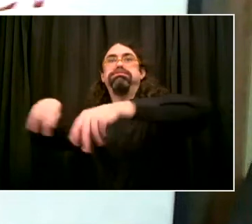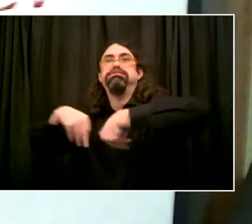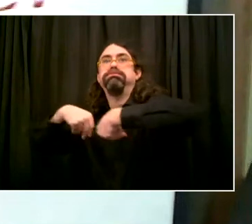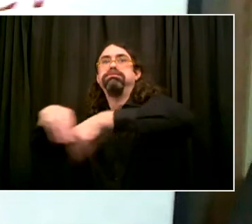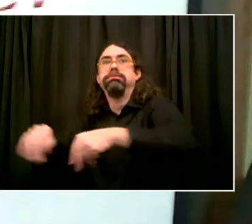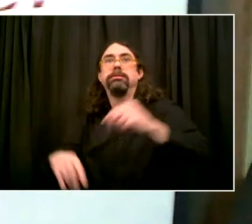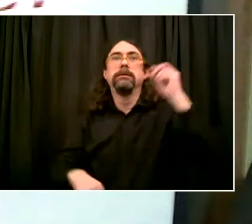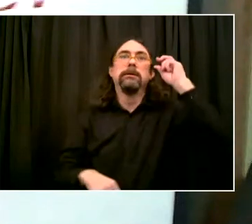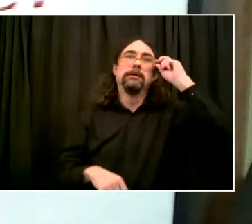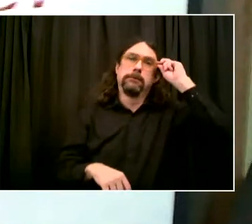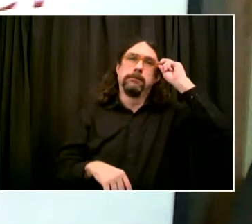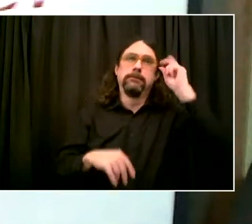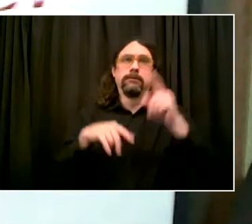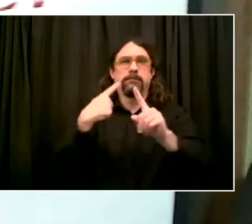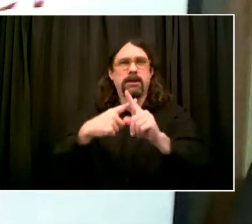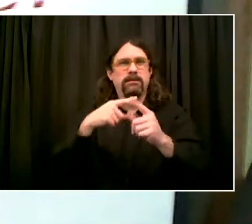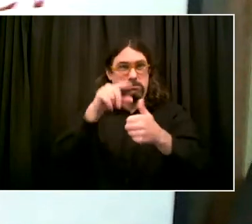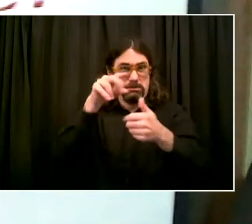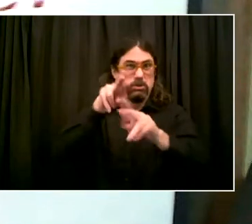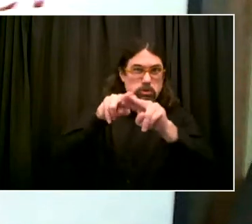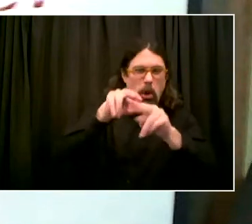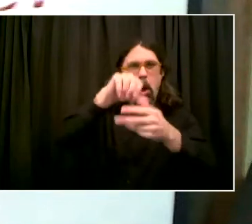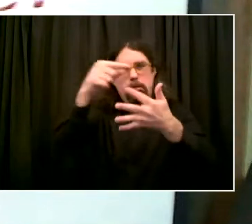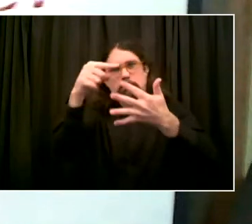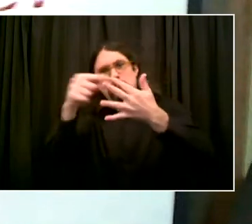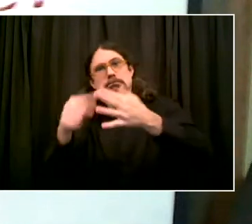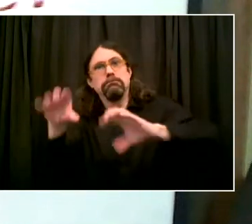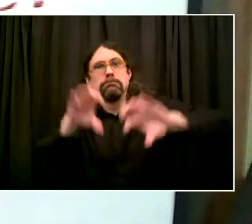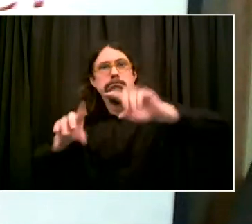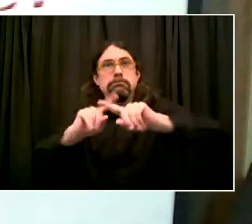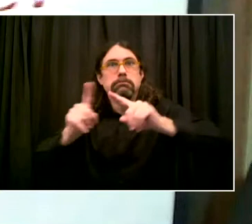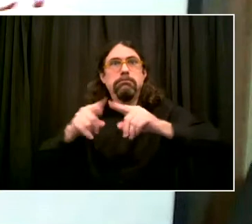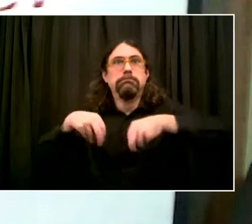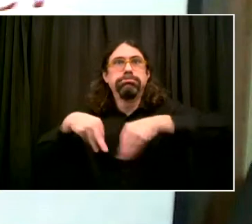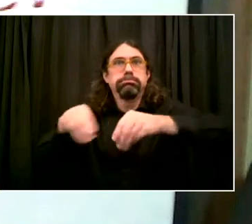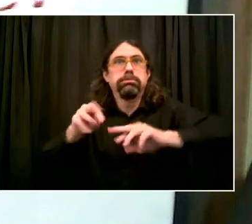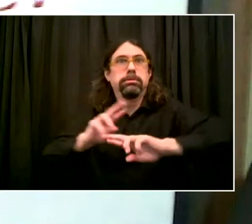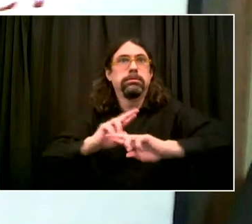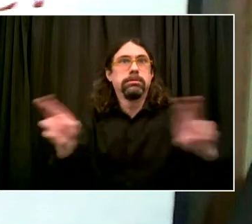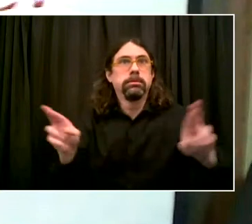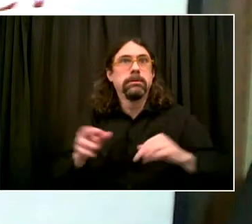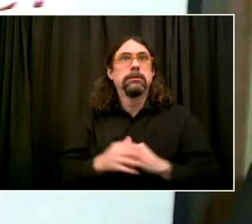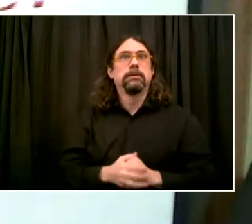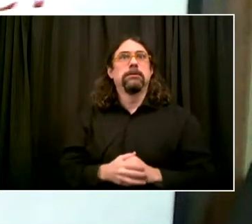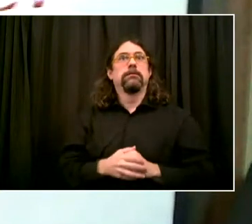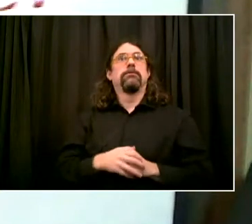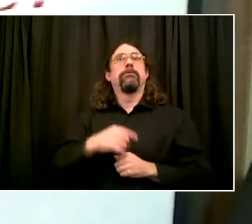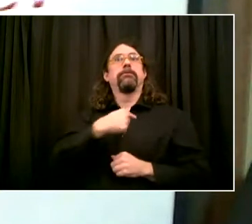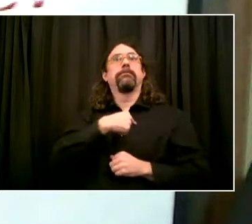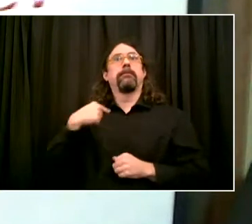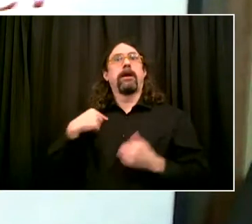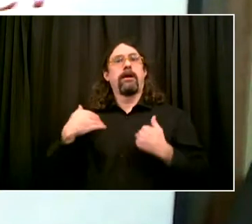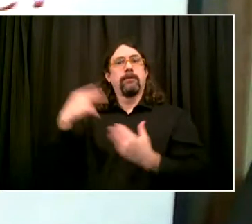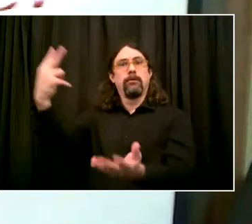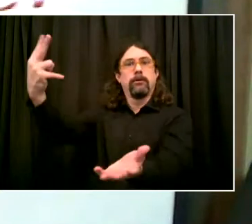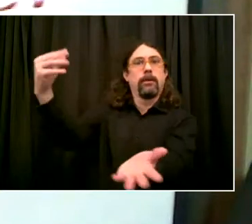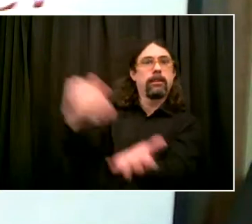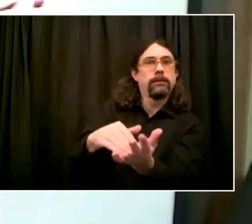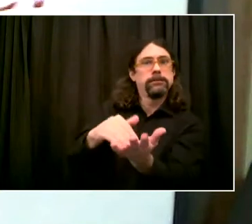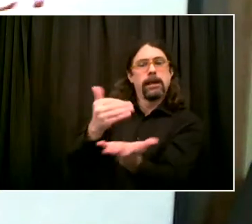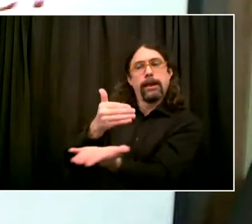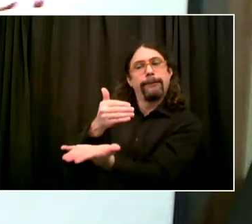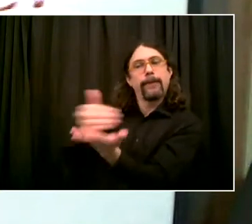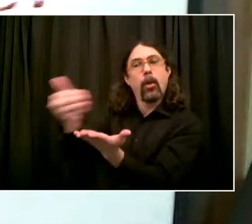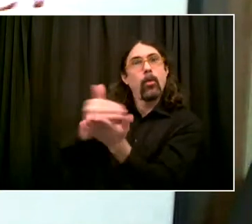have over 2,000 plowed vehicles. We will be getting another 115 plows from our agency partners at DOT and Parks Department